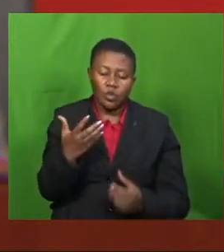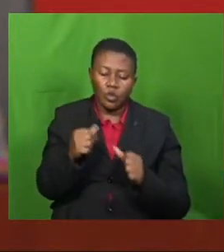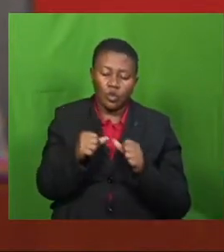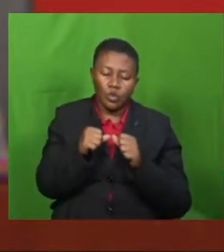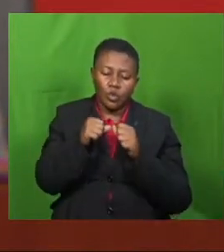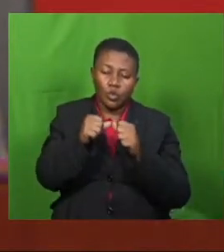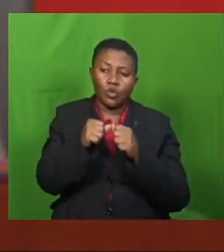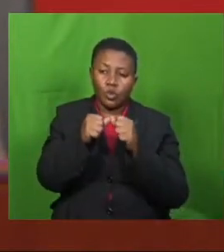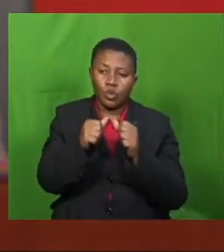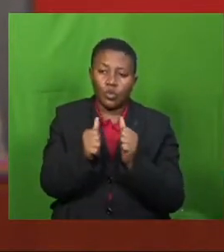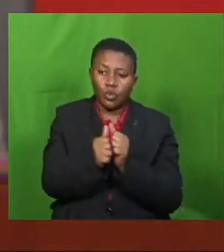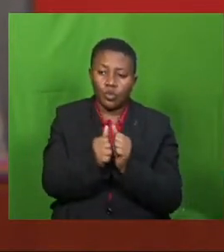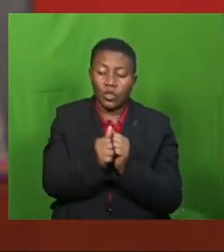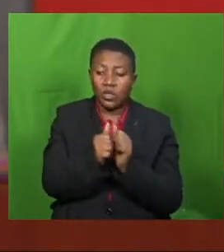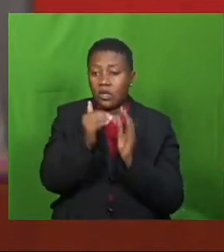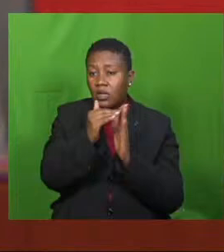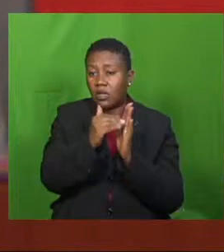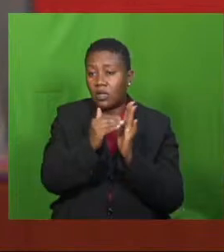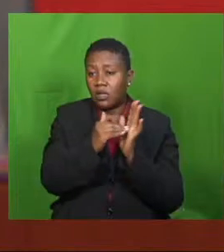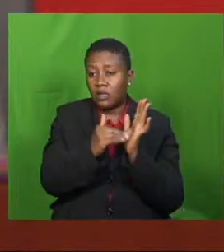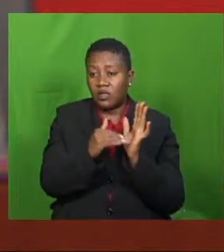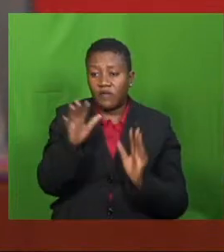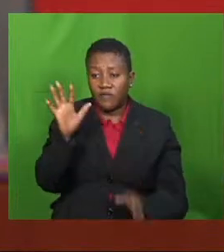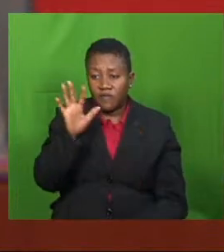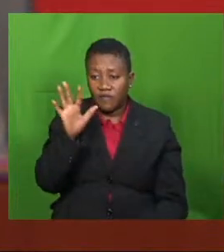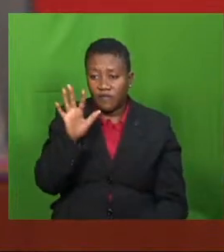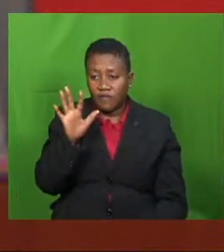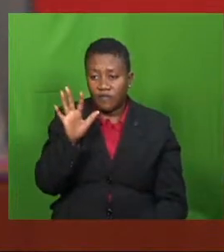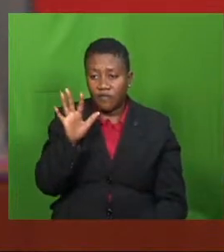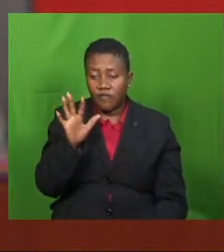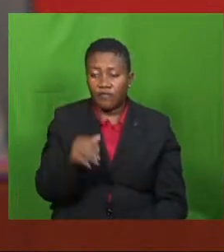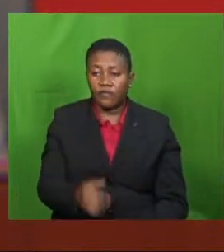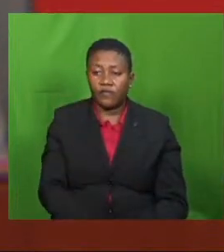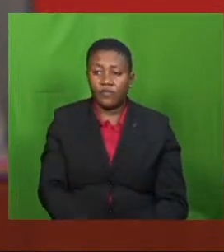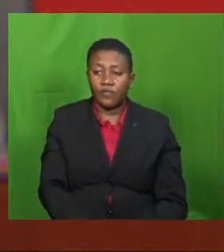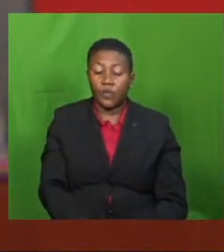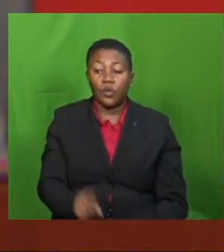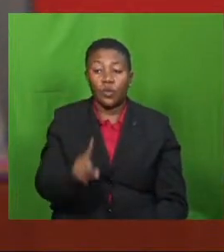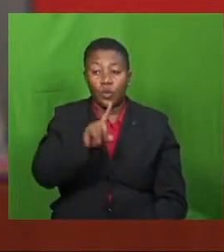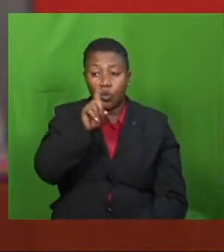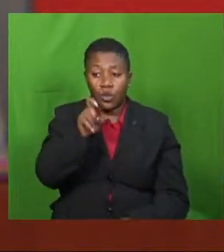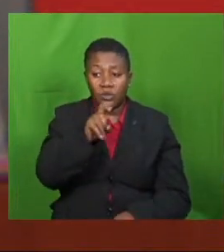with item 5, which is question time.